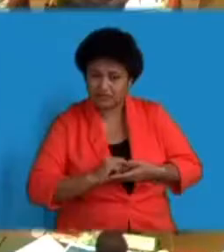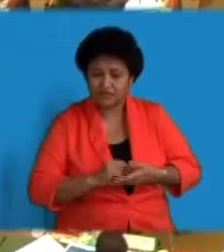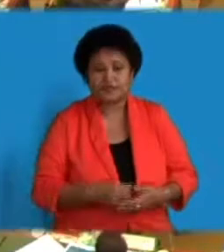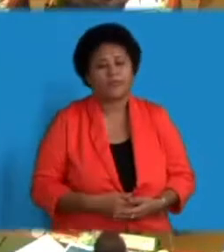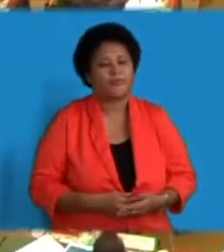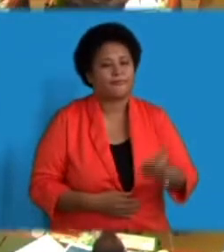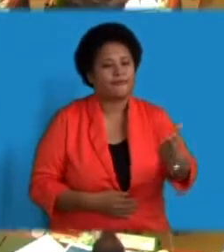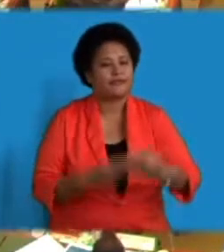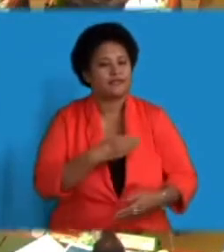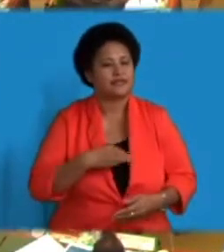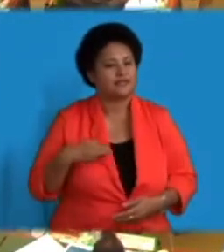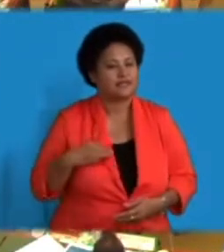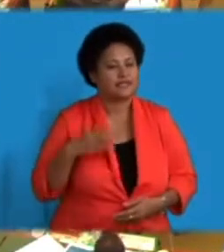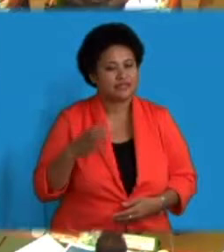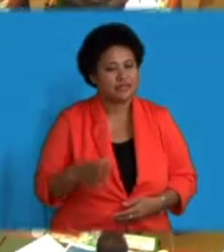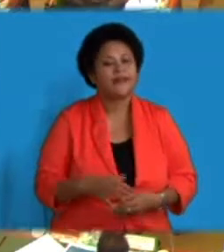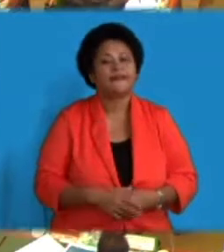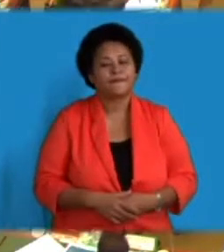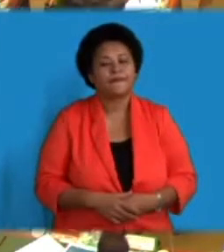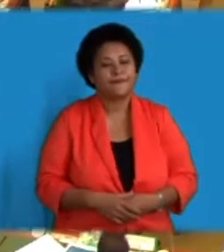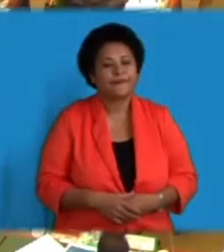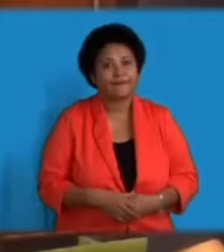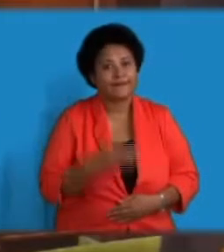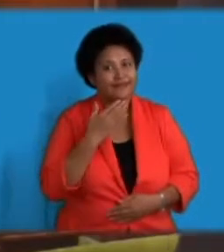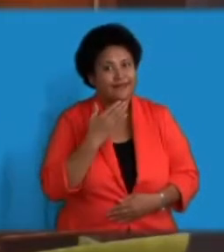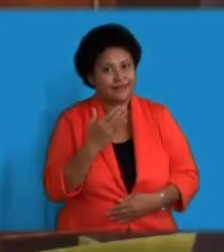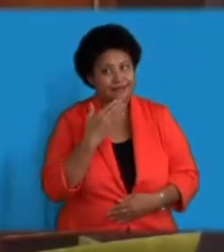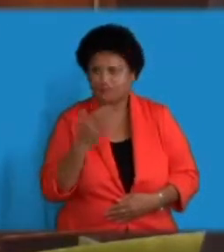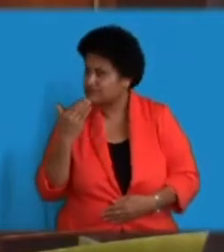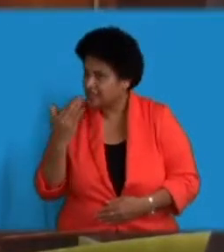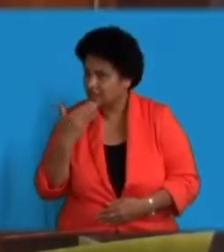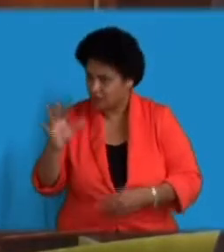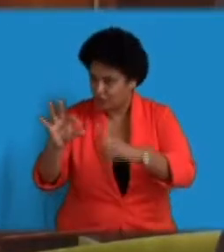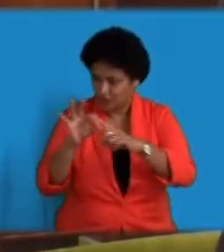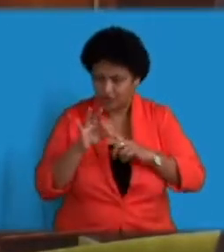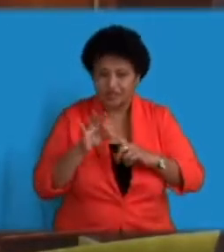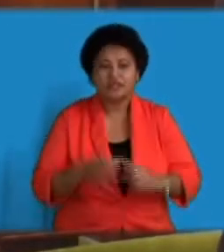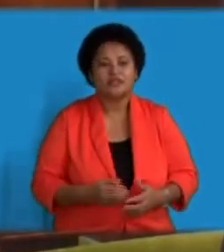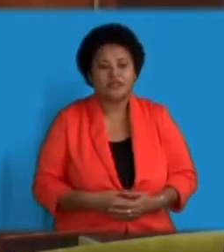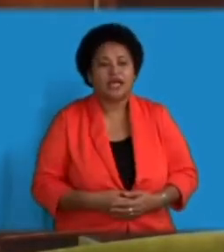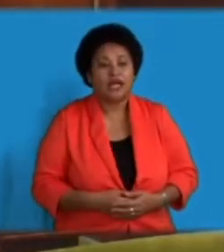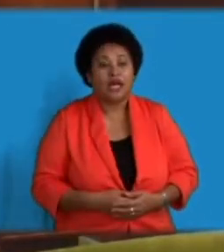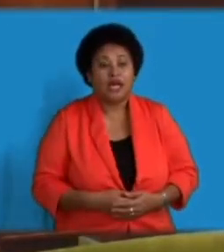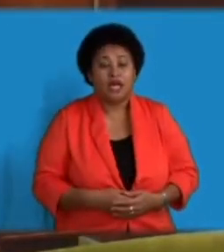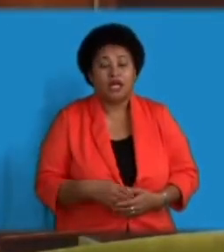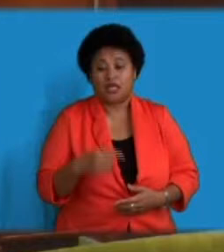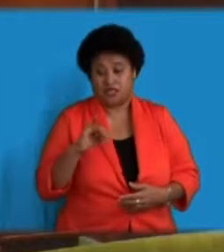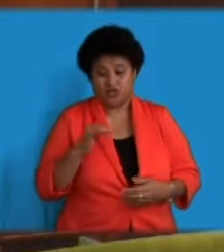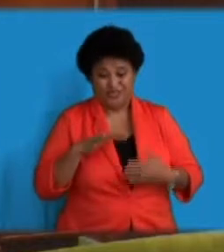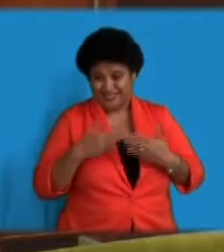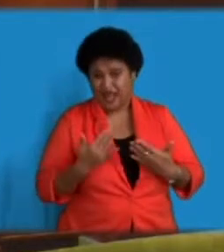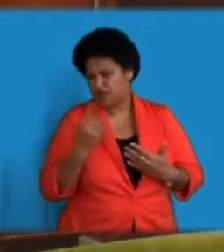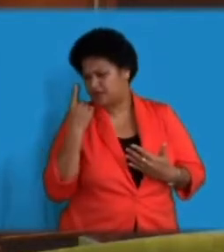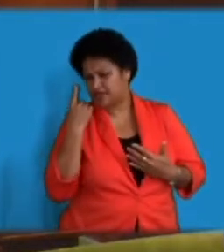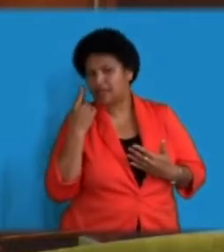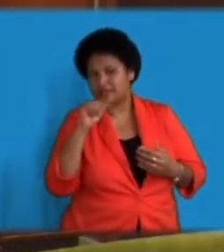Honourable Minister. Thank you, Madam Speaker, and I thank the Honourable Member for the question. Madam Speaker, I've just informed the House, yes,